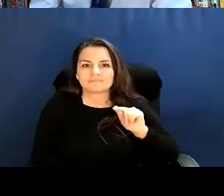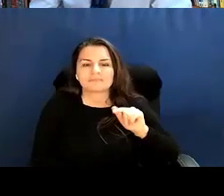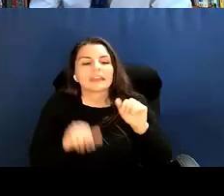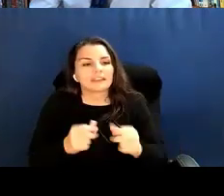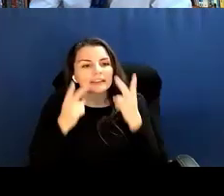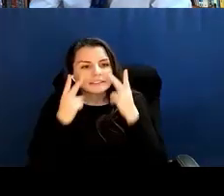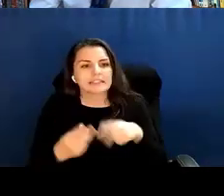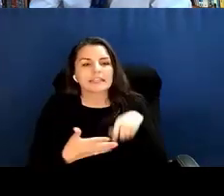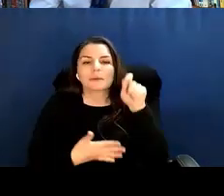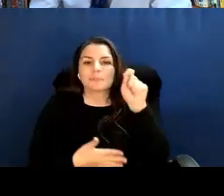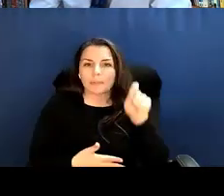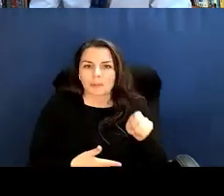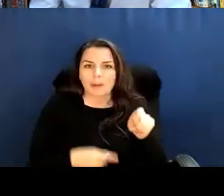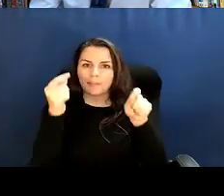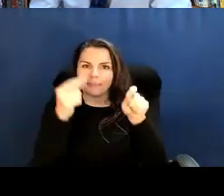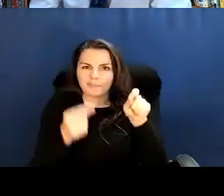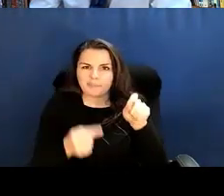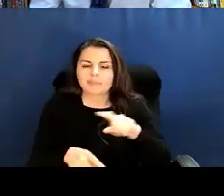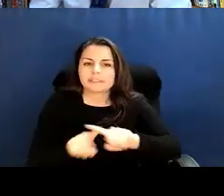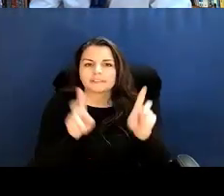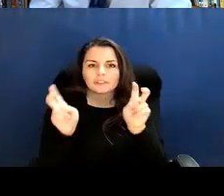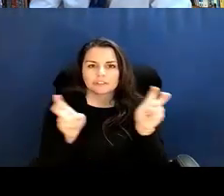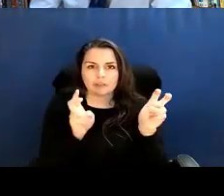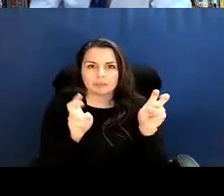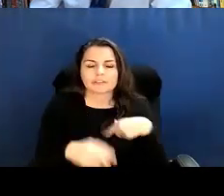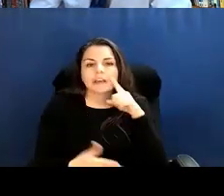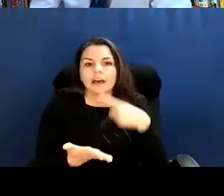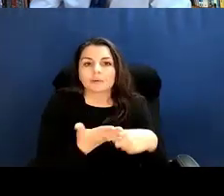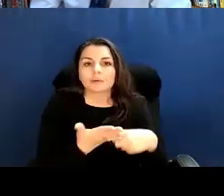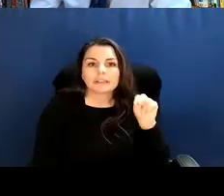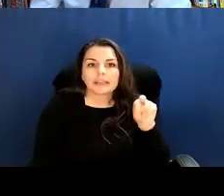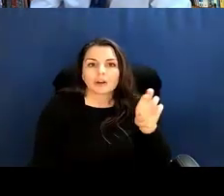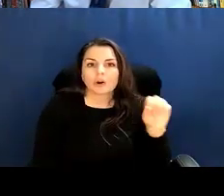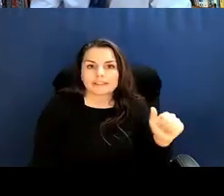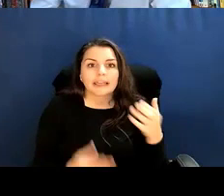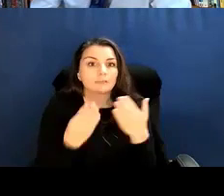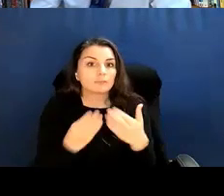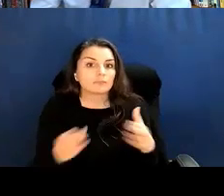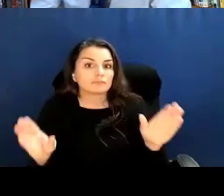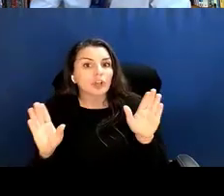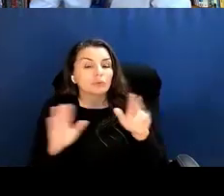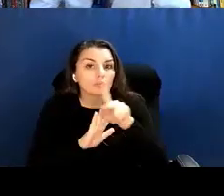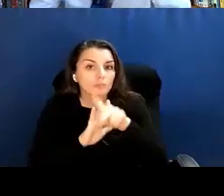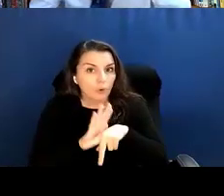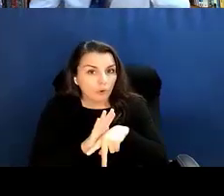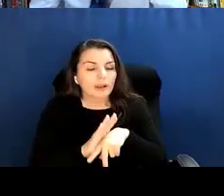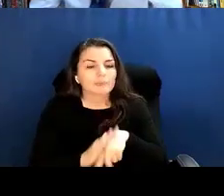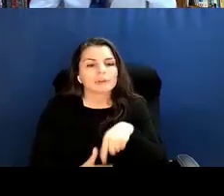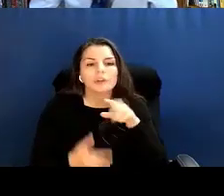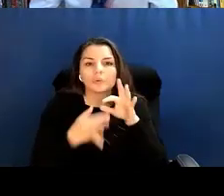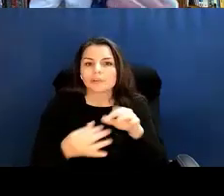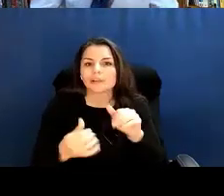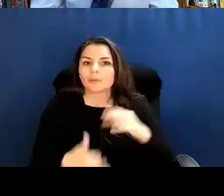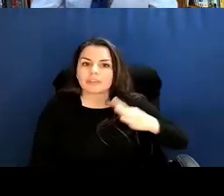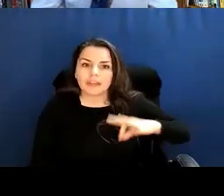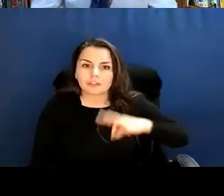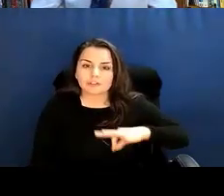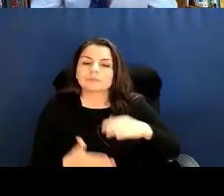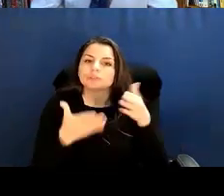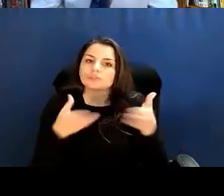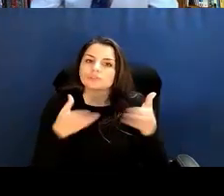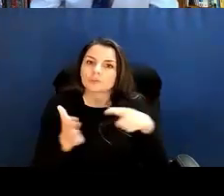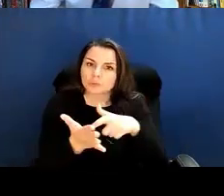be talking about NRSA programs in general, and those are eligibility and general requirements that pertain to both